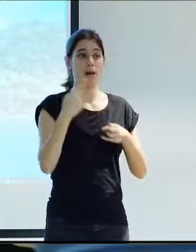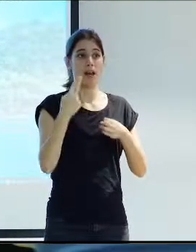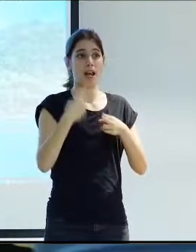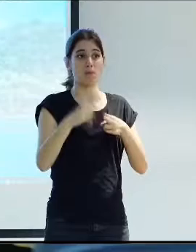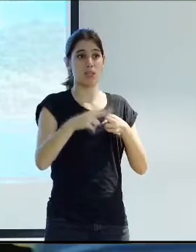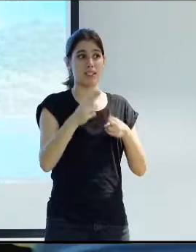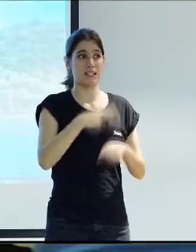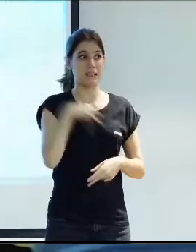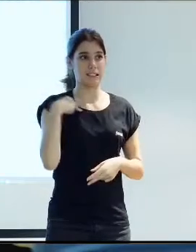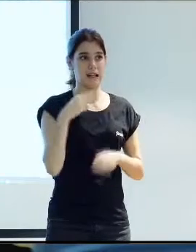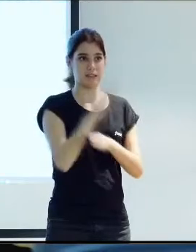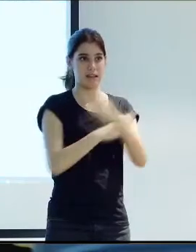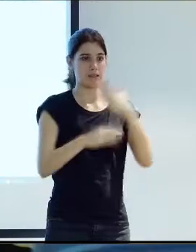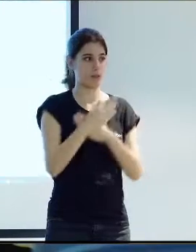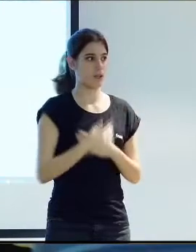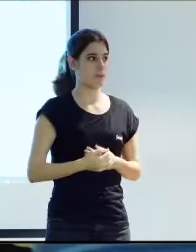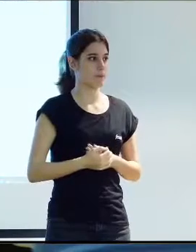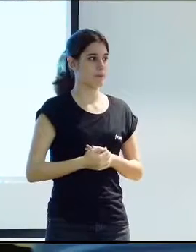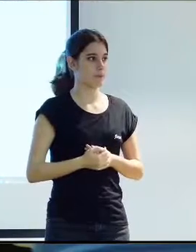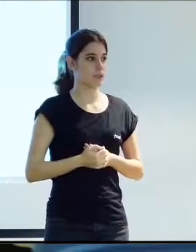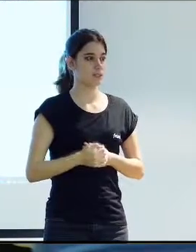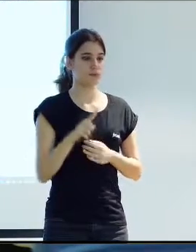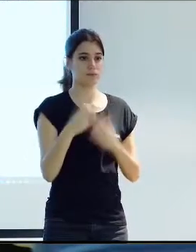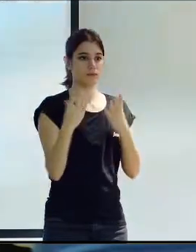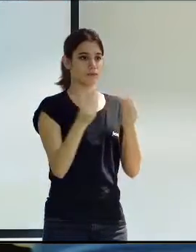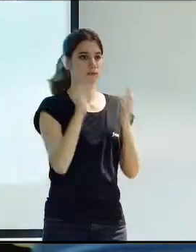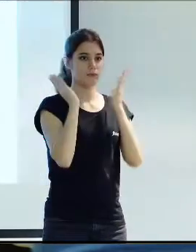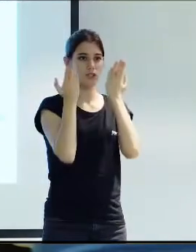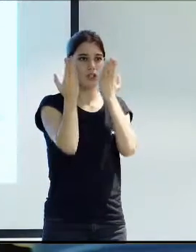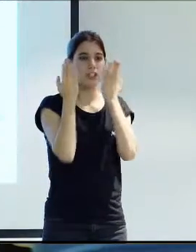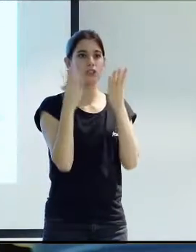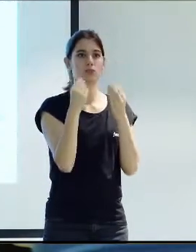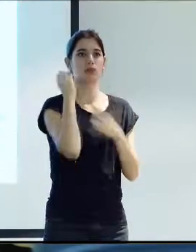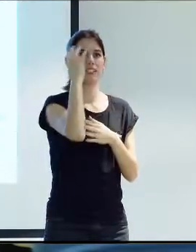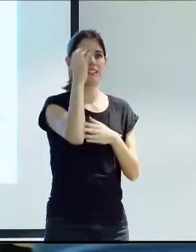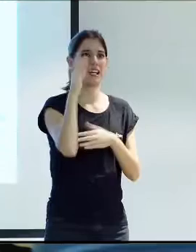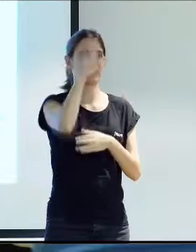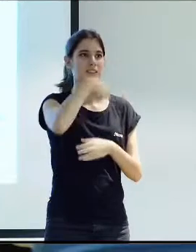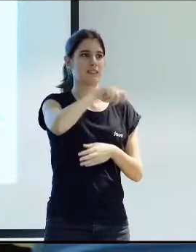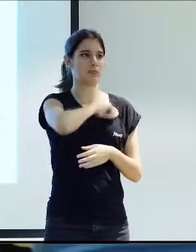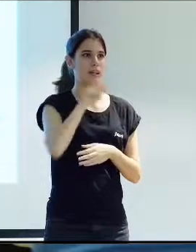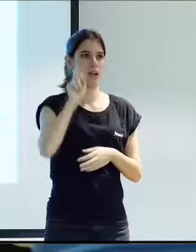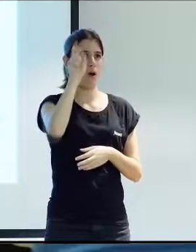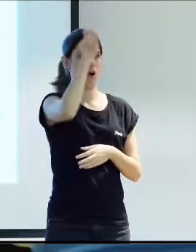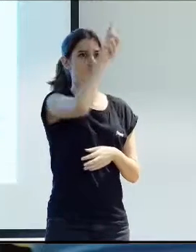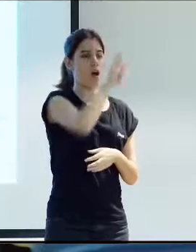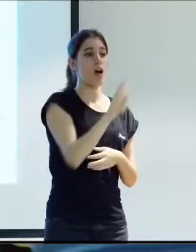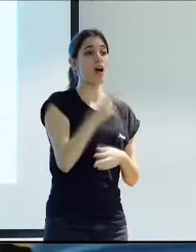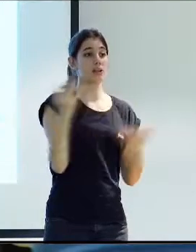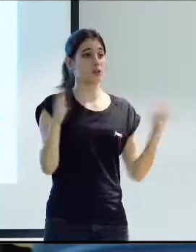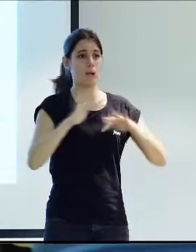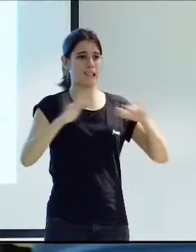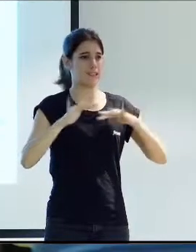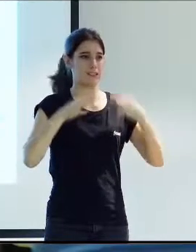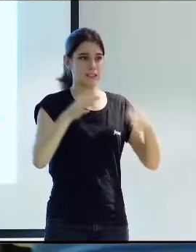Commission for precisely for people with functional diversity. He gives lectures all around Spain, and he